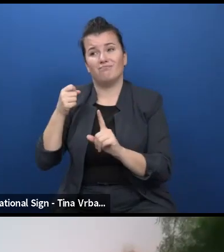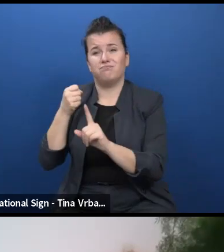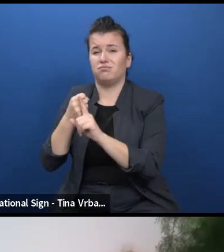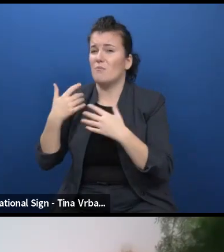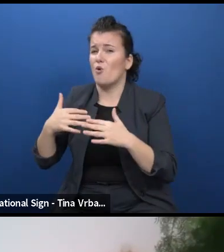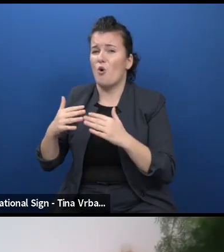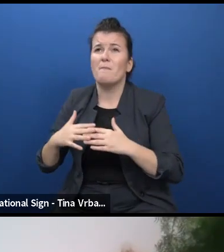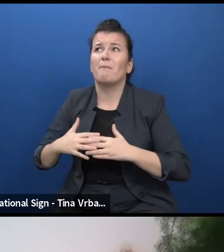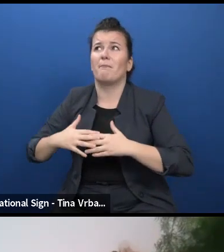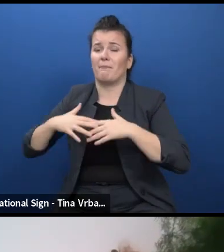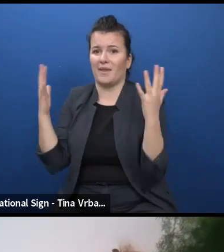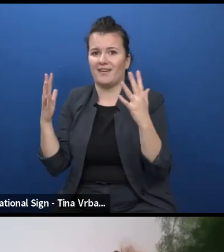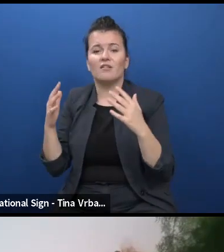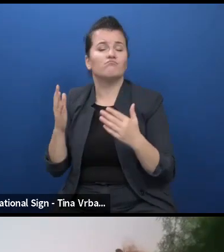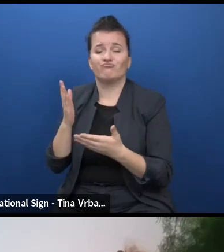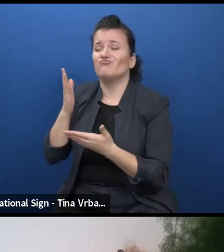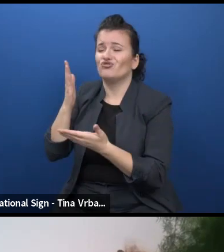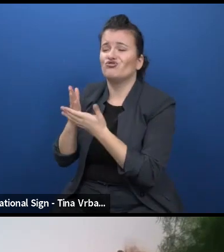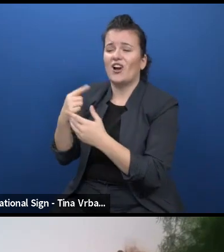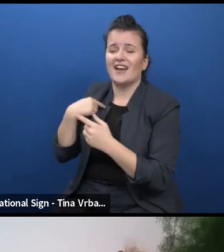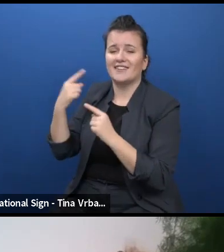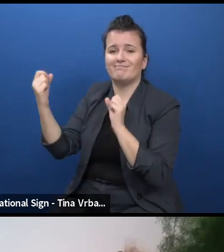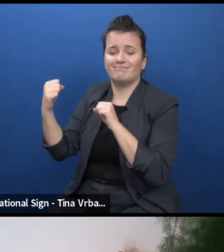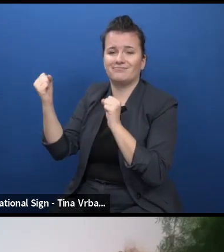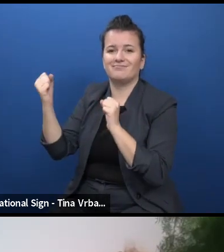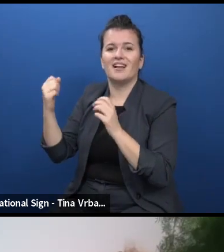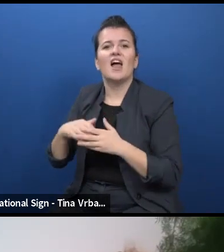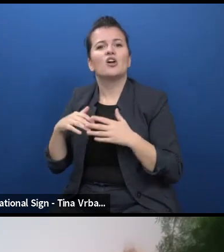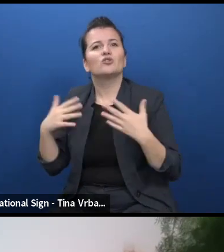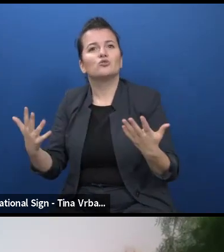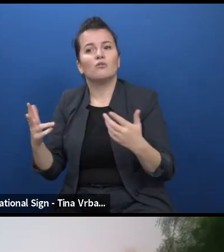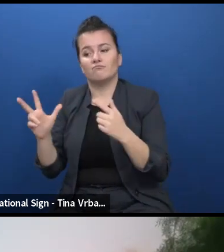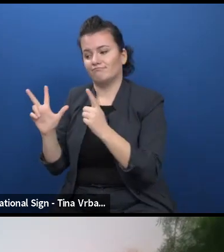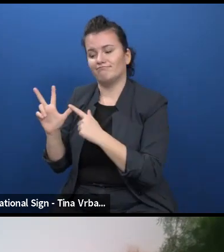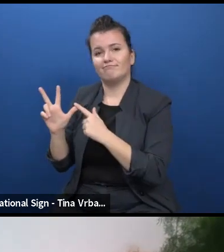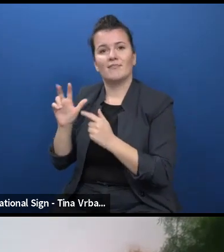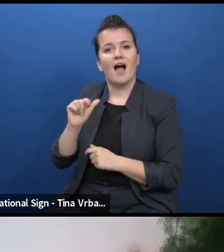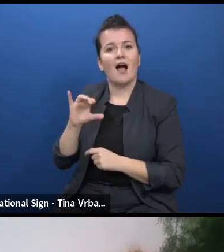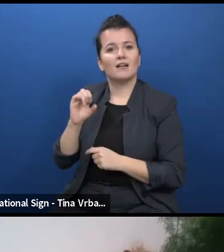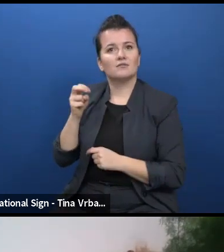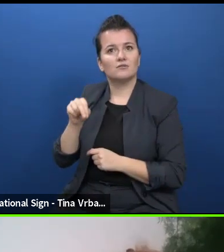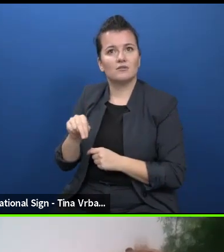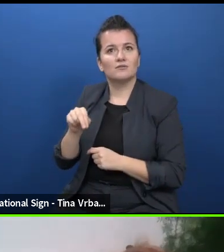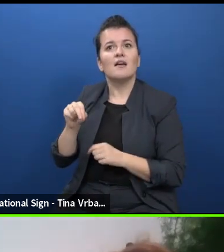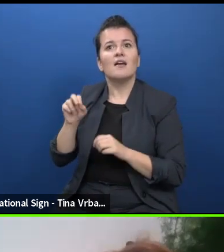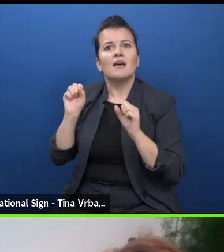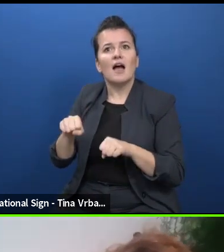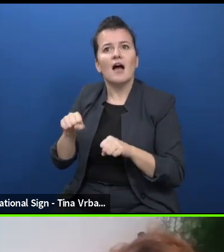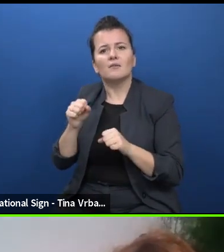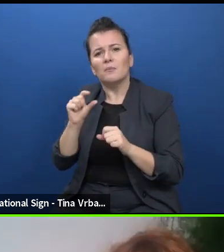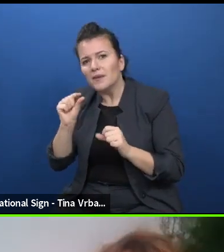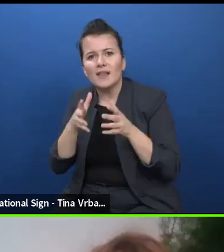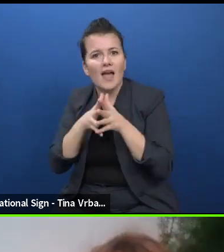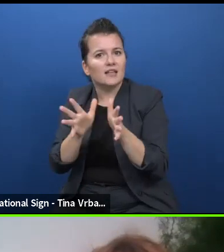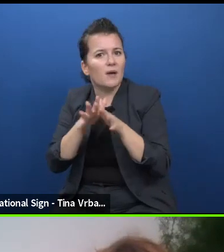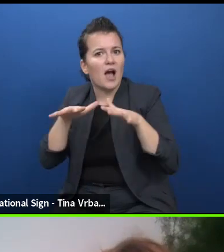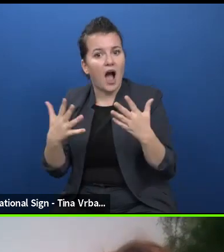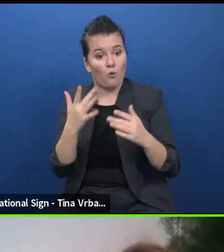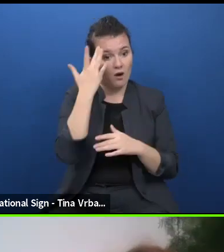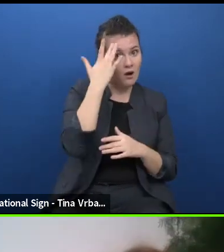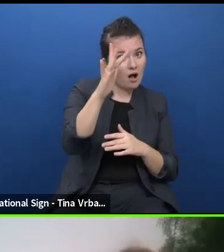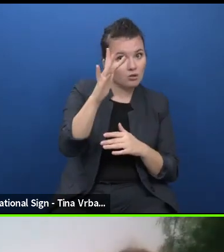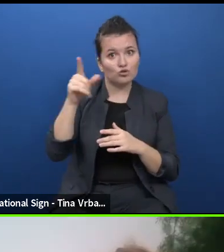thoughts with us on cultural sector and climate change. Please go ahead. Thank you. Thank you very much, Jan. And